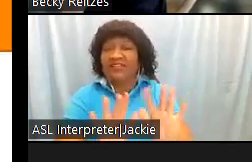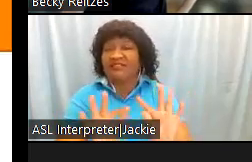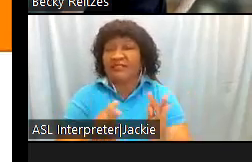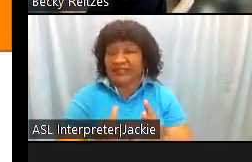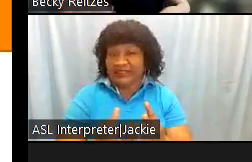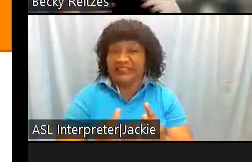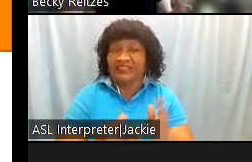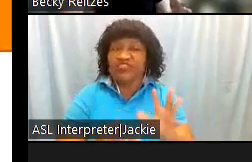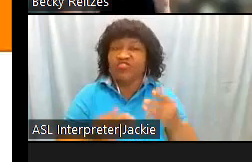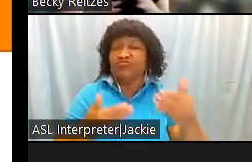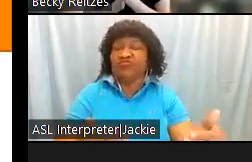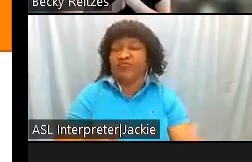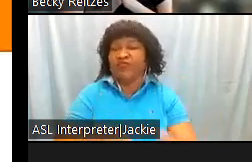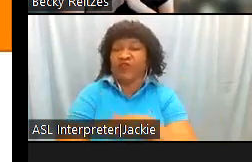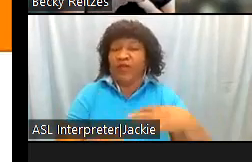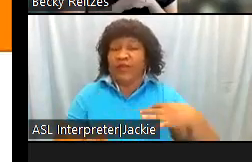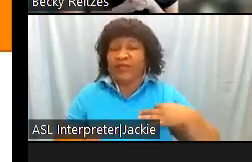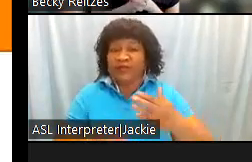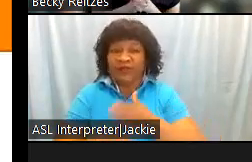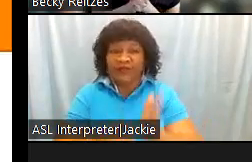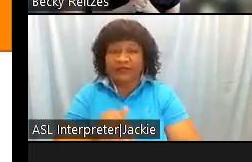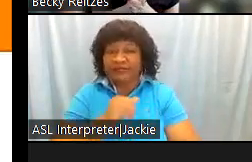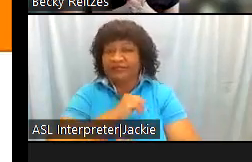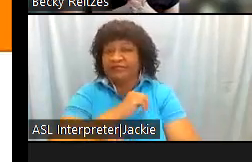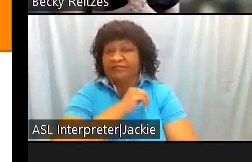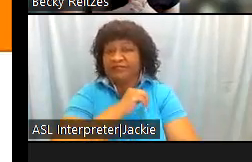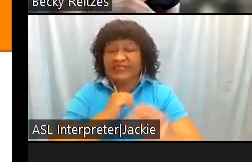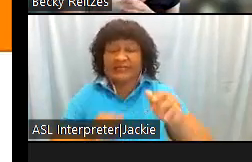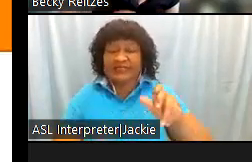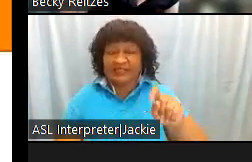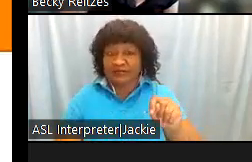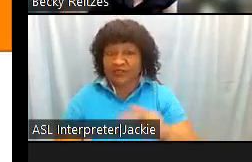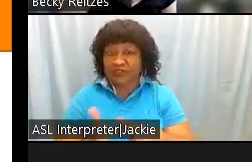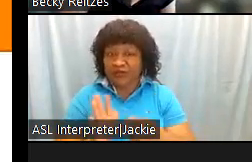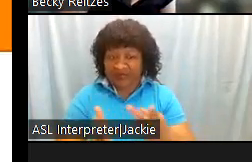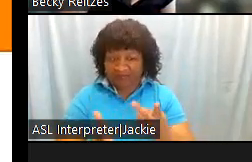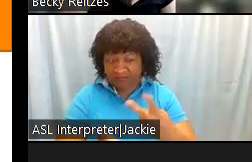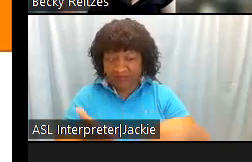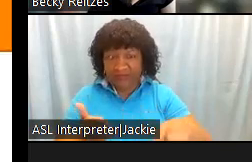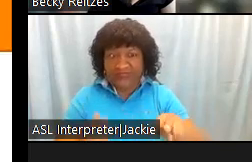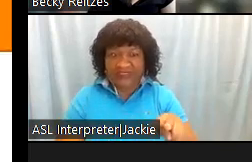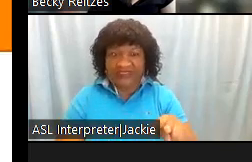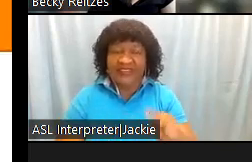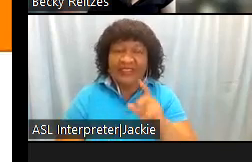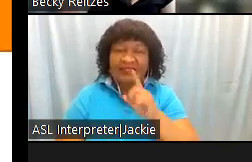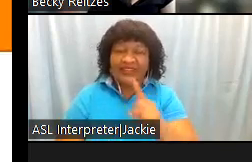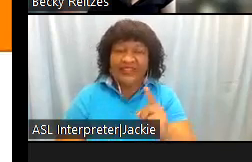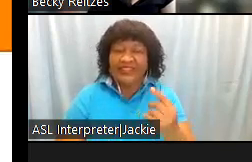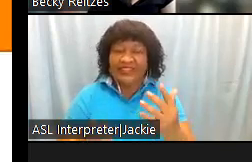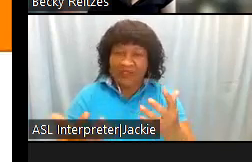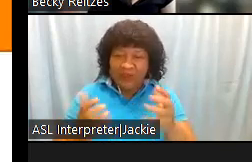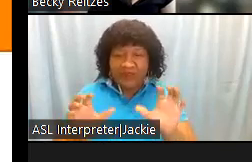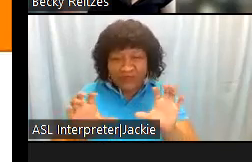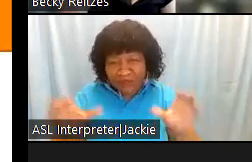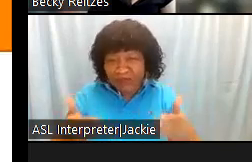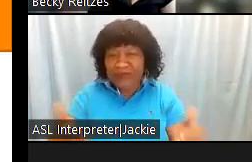to complete the full application by the end of September, so in the next 2 weeks. So really, folks want to do the application